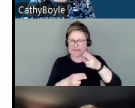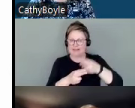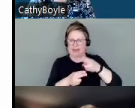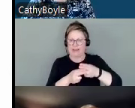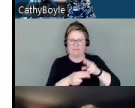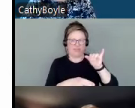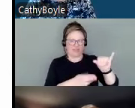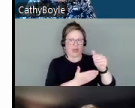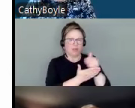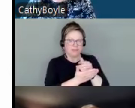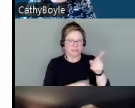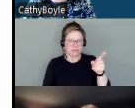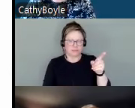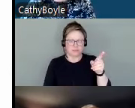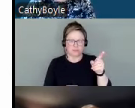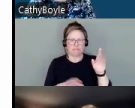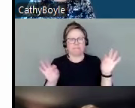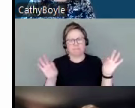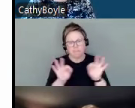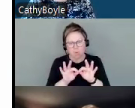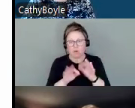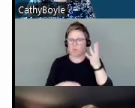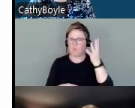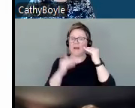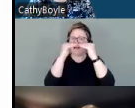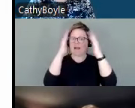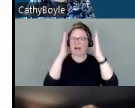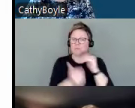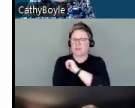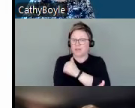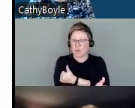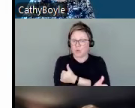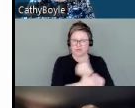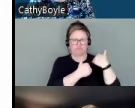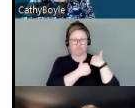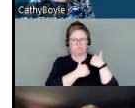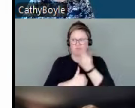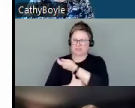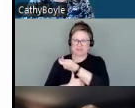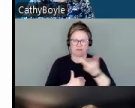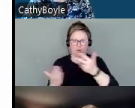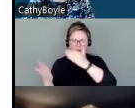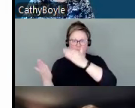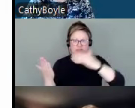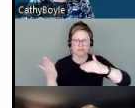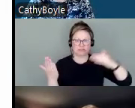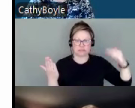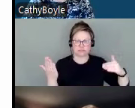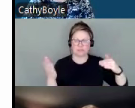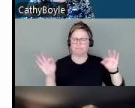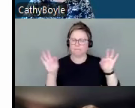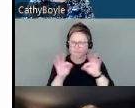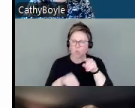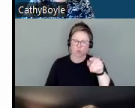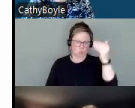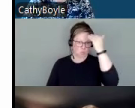question. That's critical because many housing authorities administer more than one list, and you need to know which one your